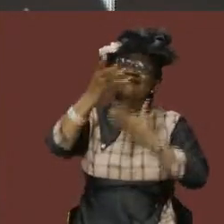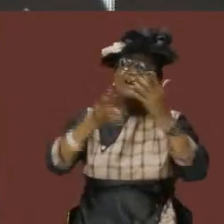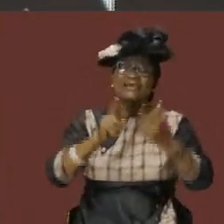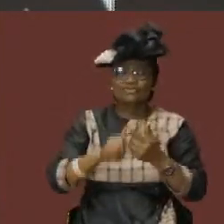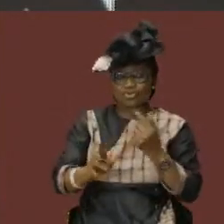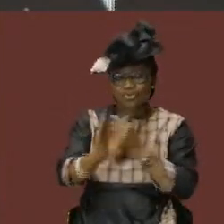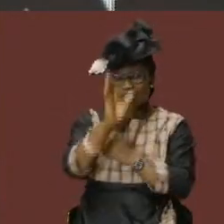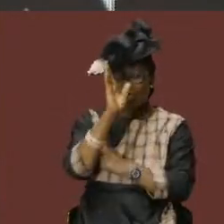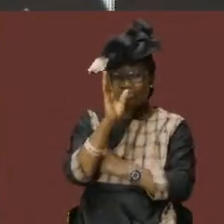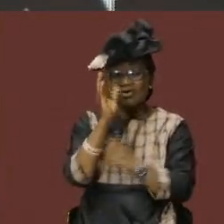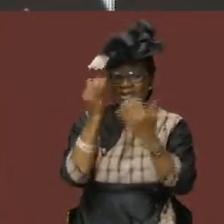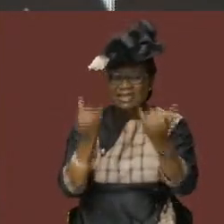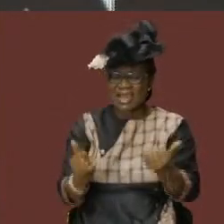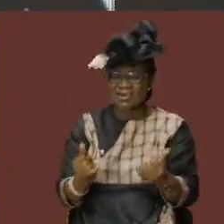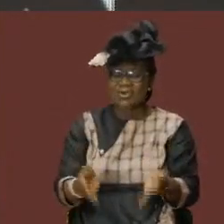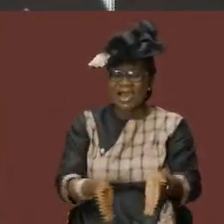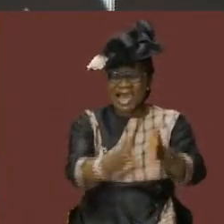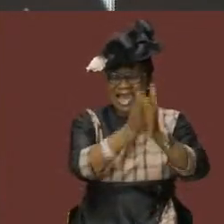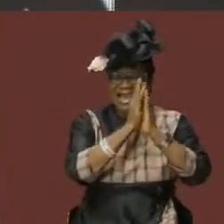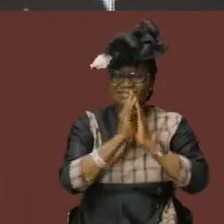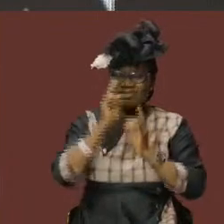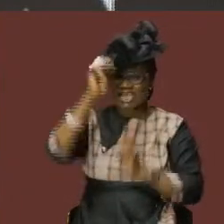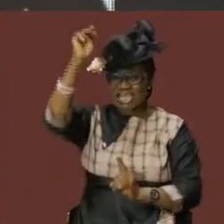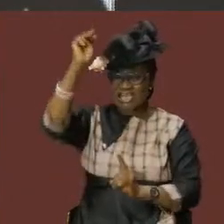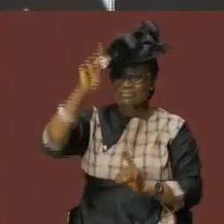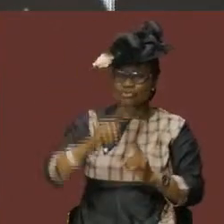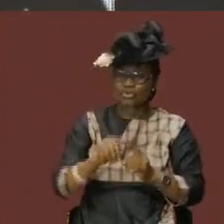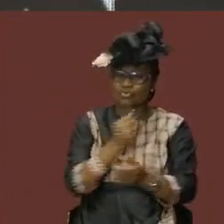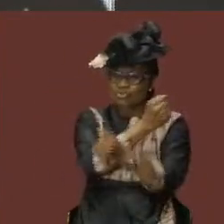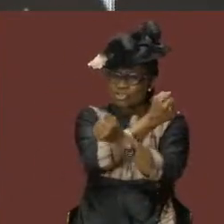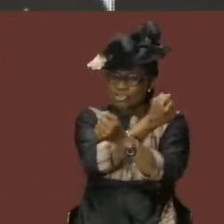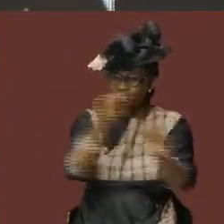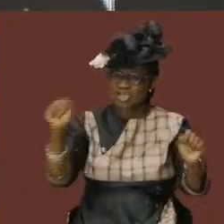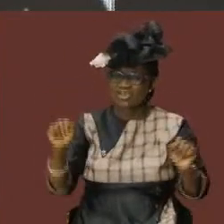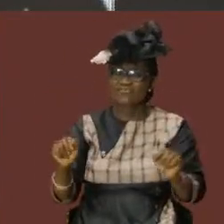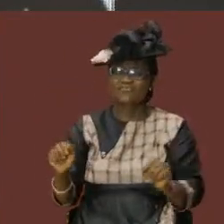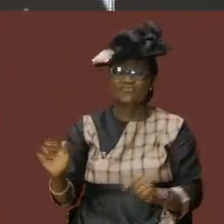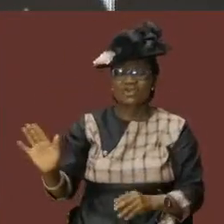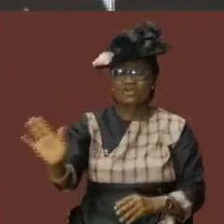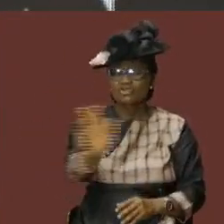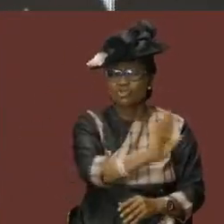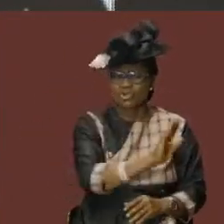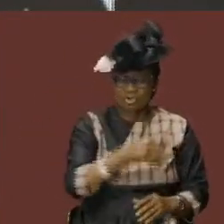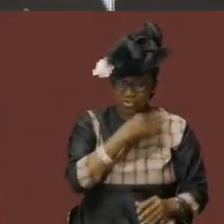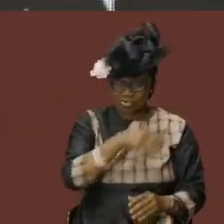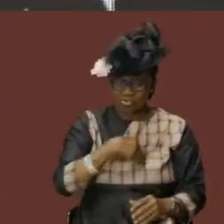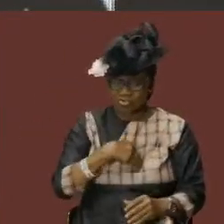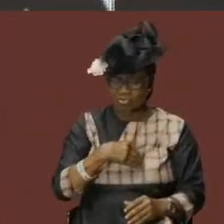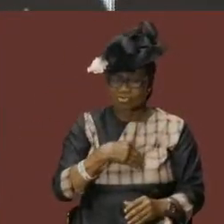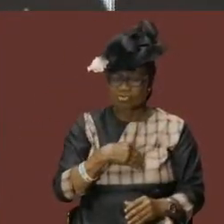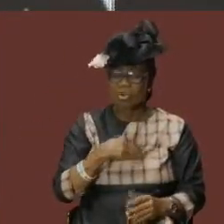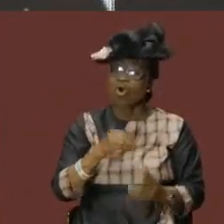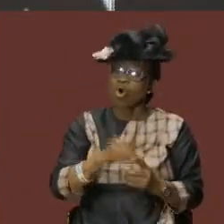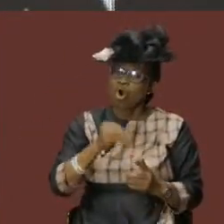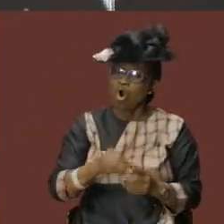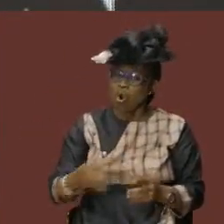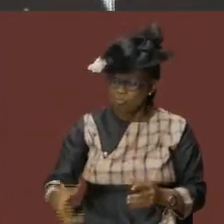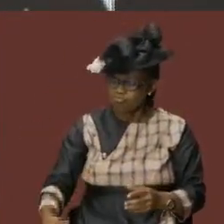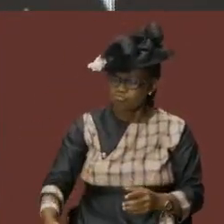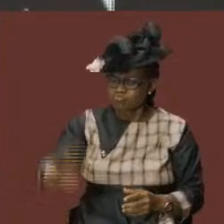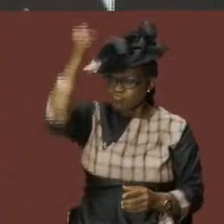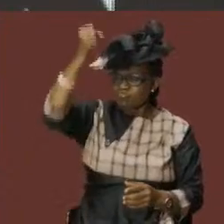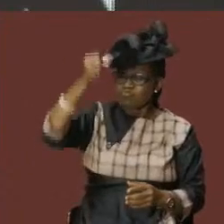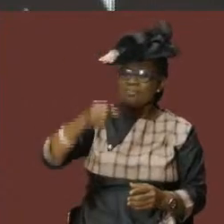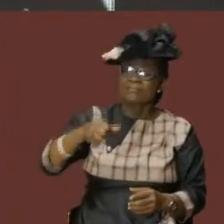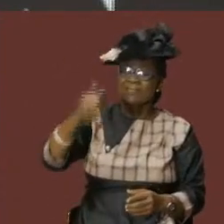soul. Or you can ask Him to uproot every plant of that the enemy has planted in